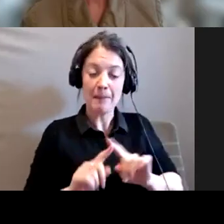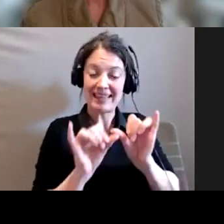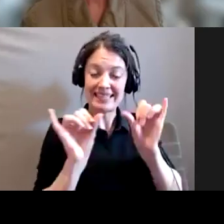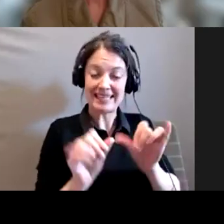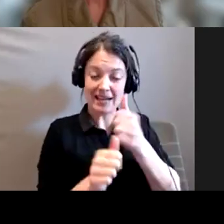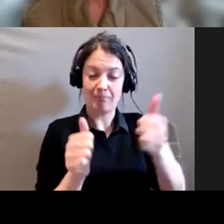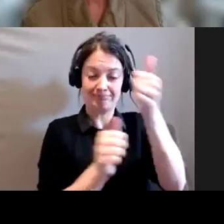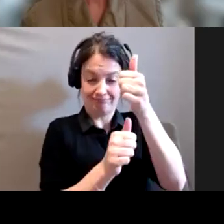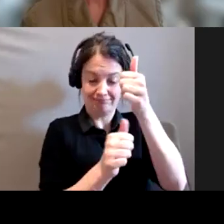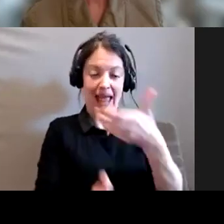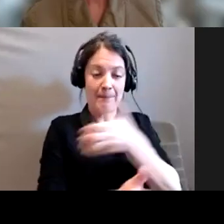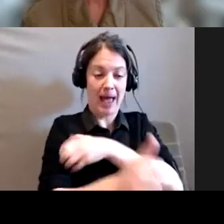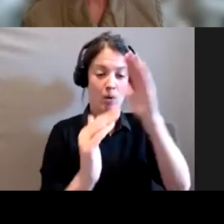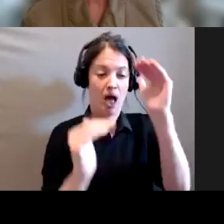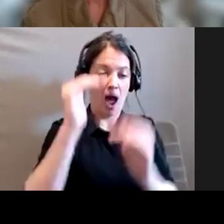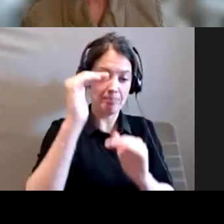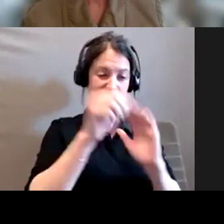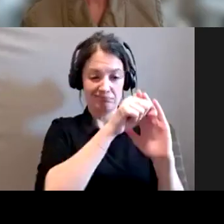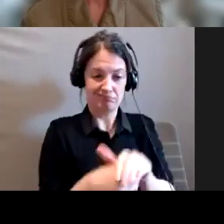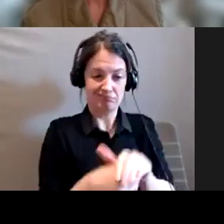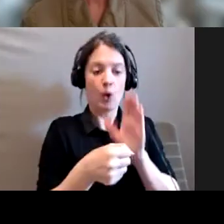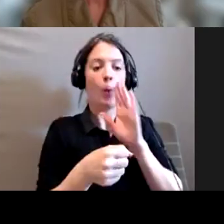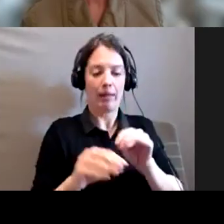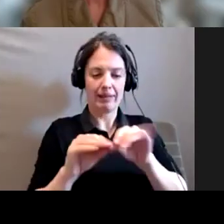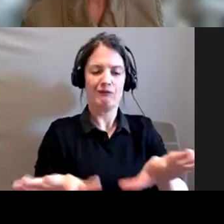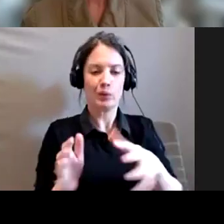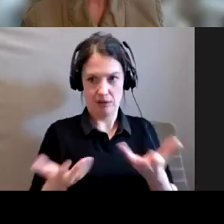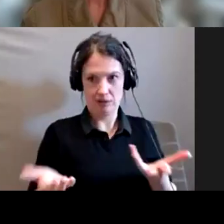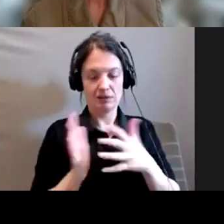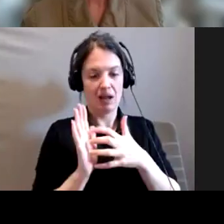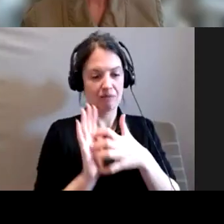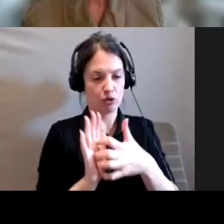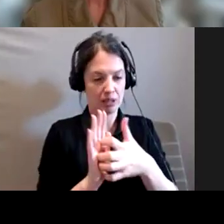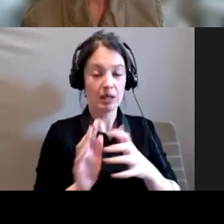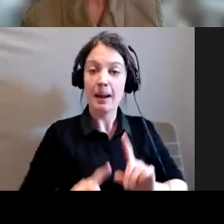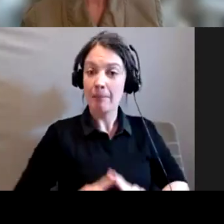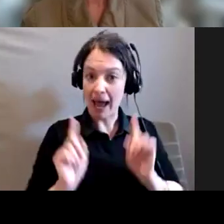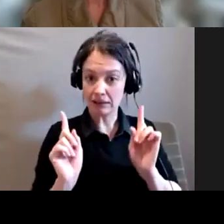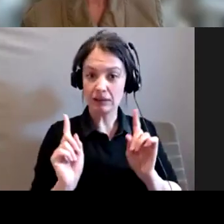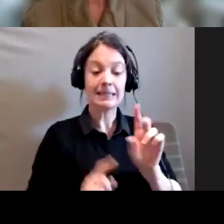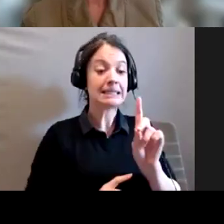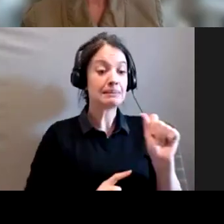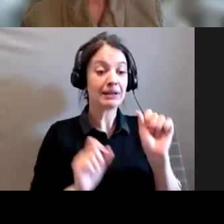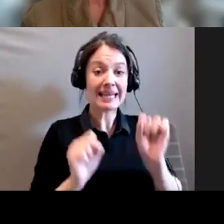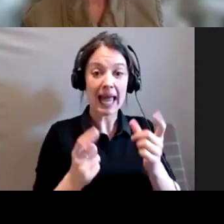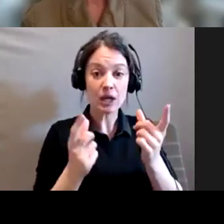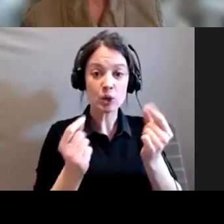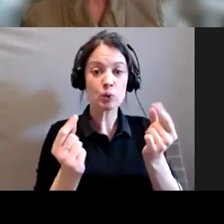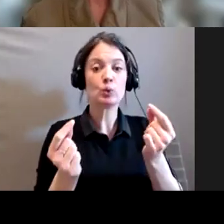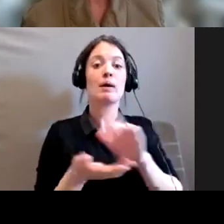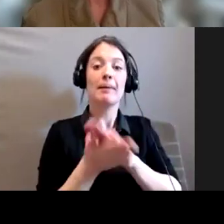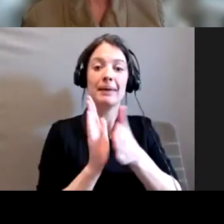do. What disability can do is increase exposure to control, especially when people rely on others for daily